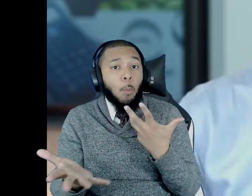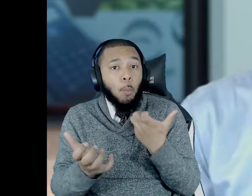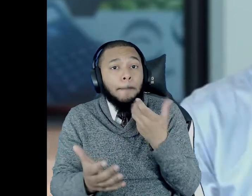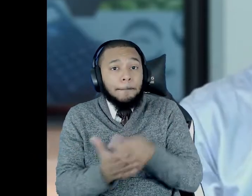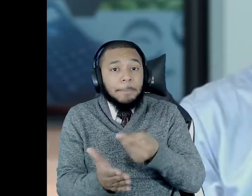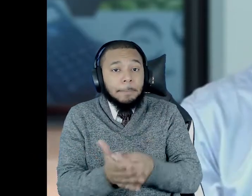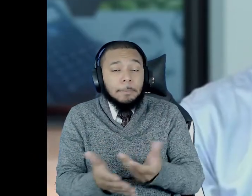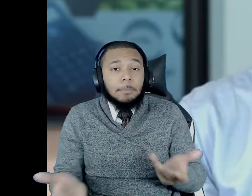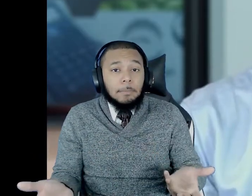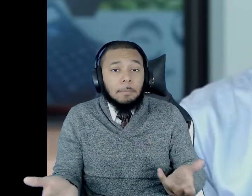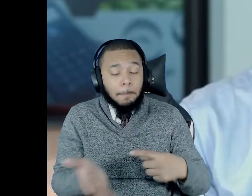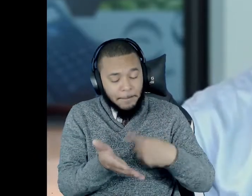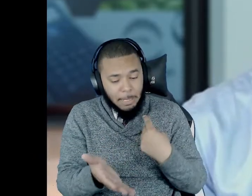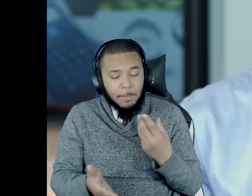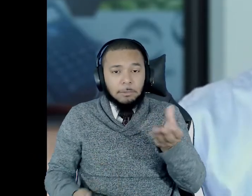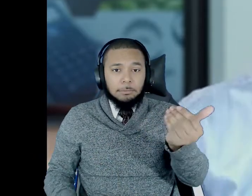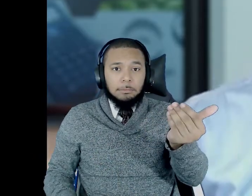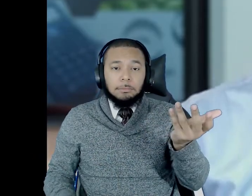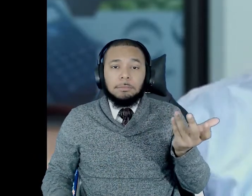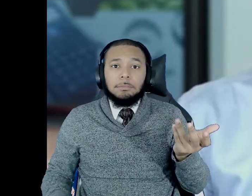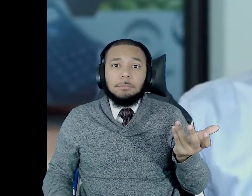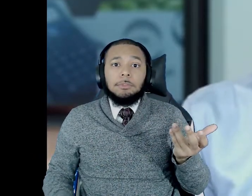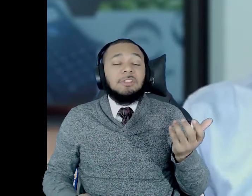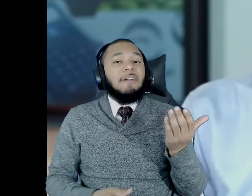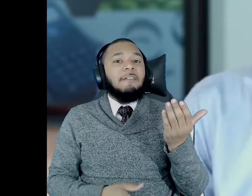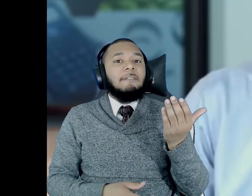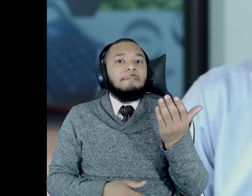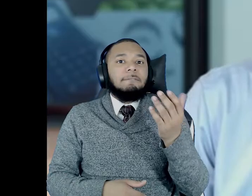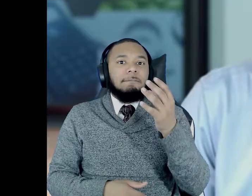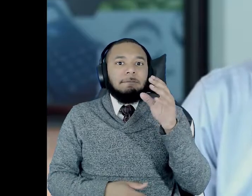Mr. Rogers, I need to do 15 times 12.